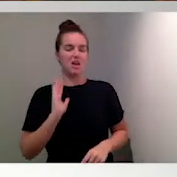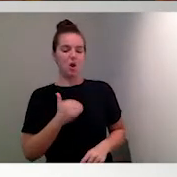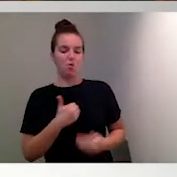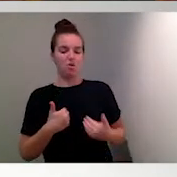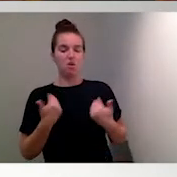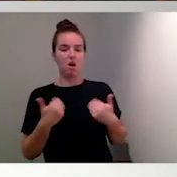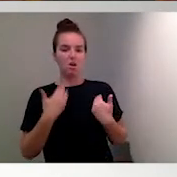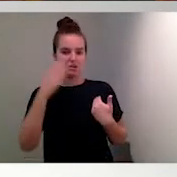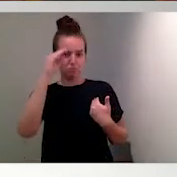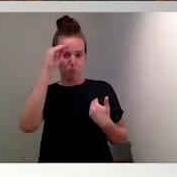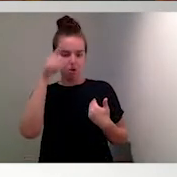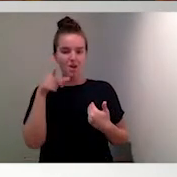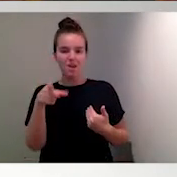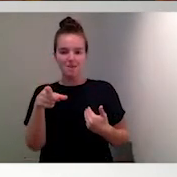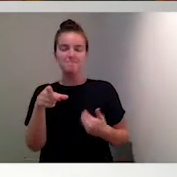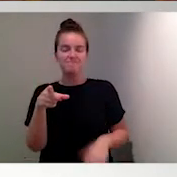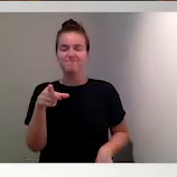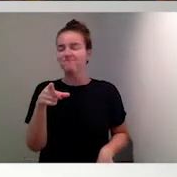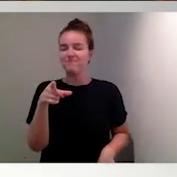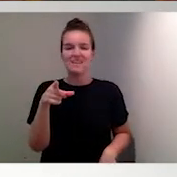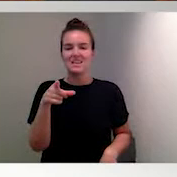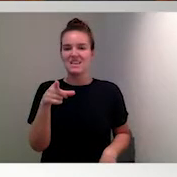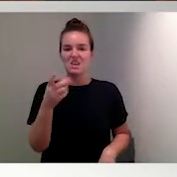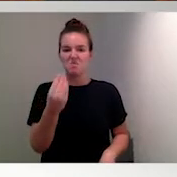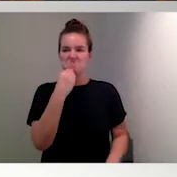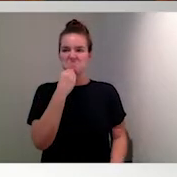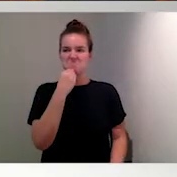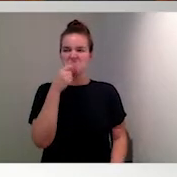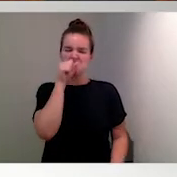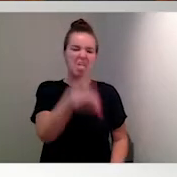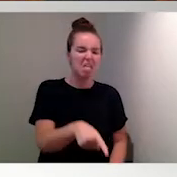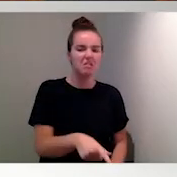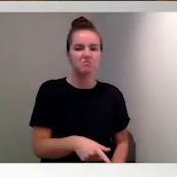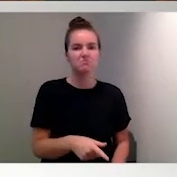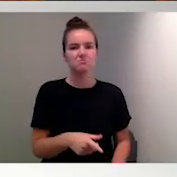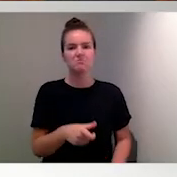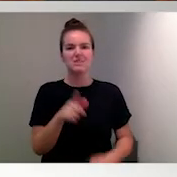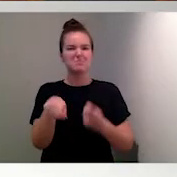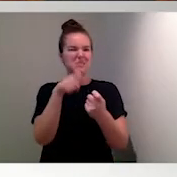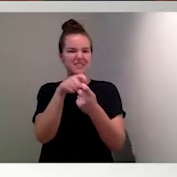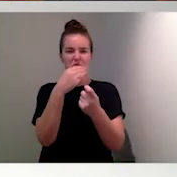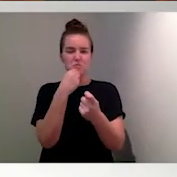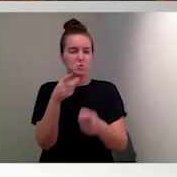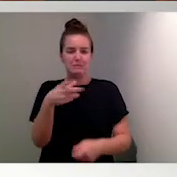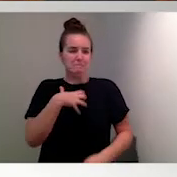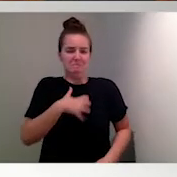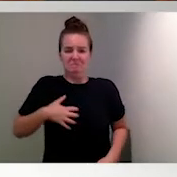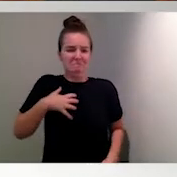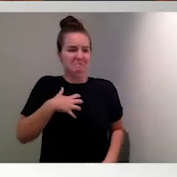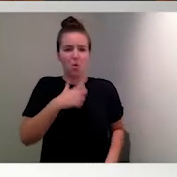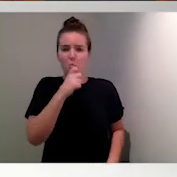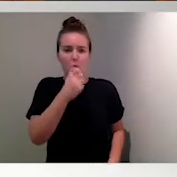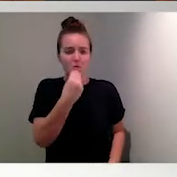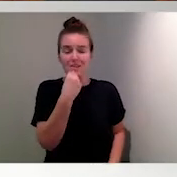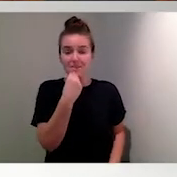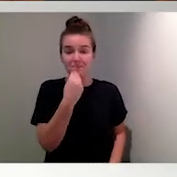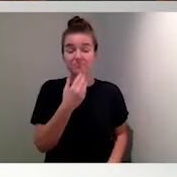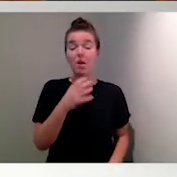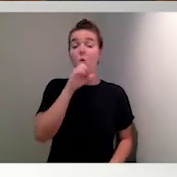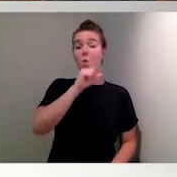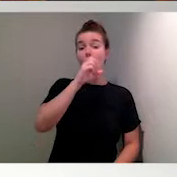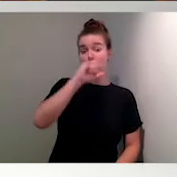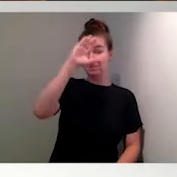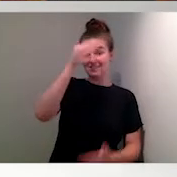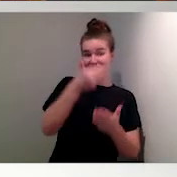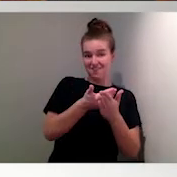And he wouldn't eat it. There were certain textures he just would not eat. And our older son has texture issues with meat, and he won't eat